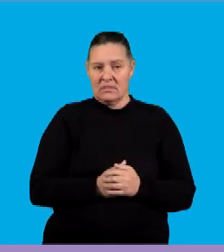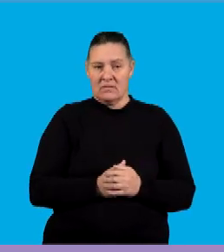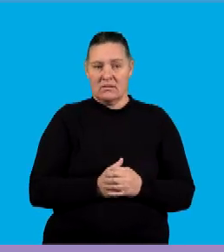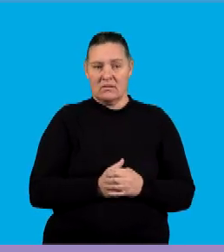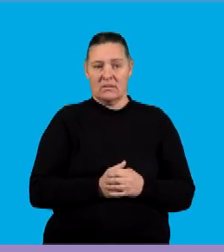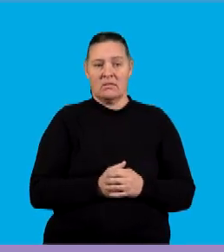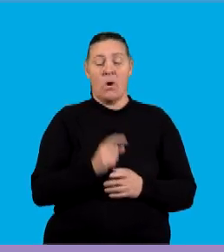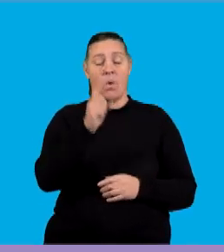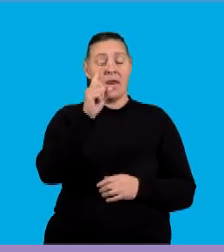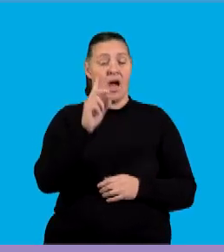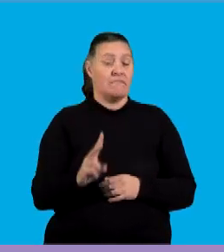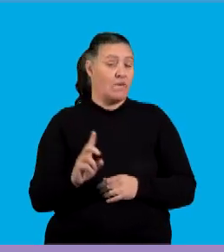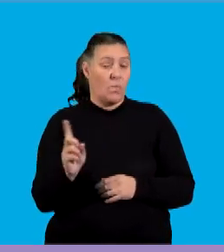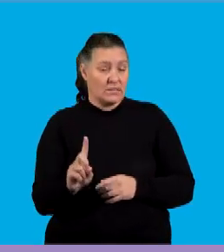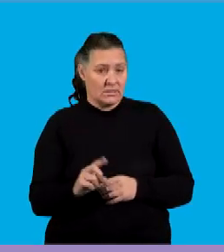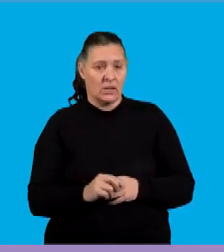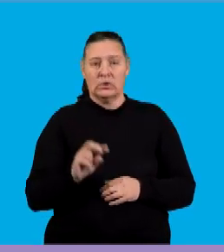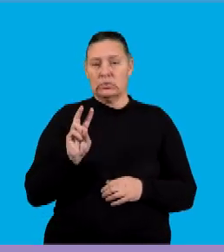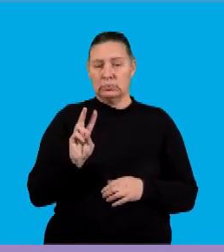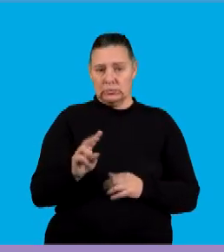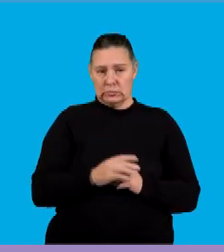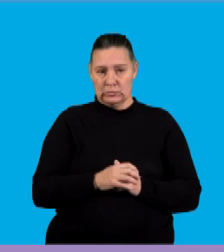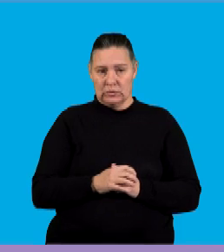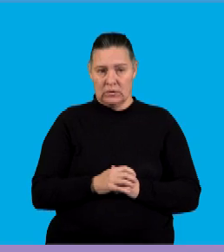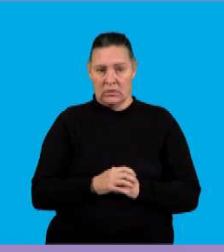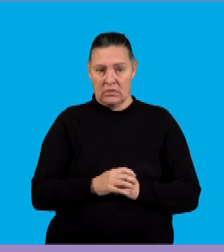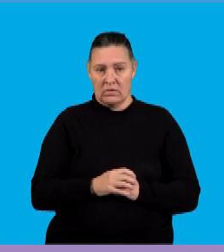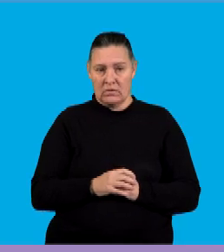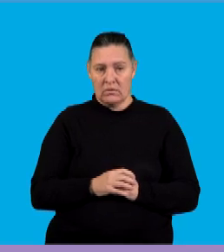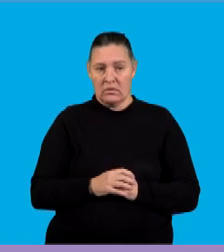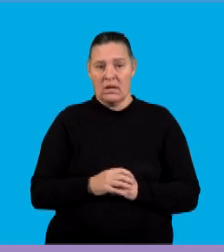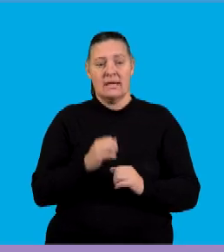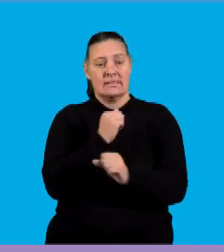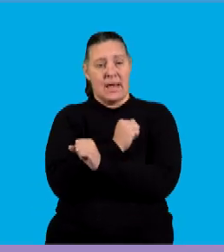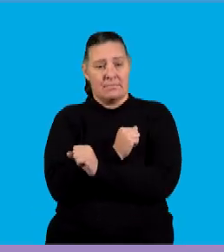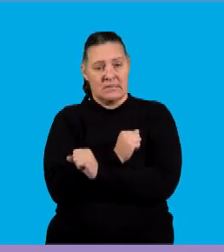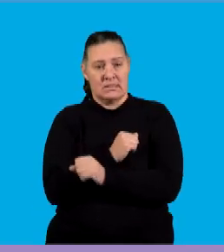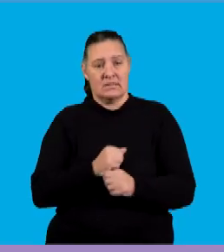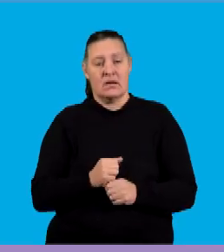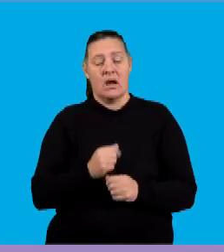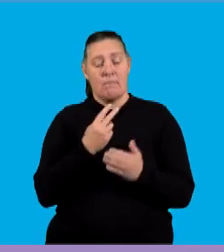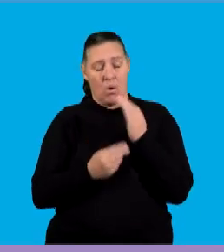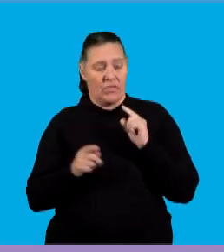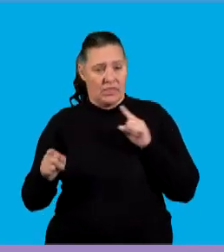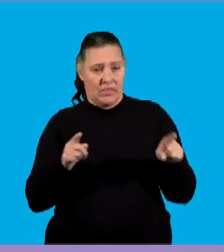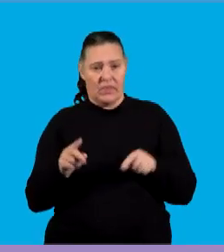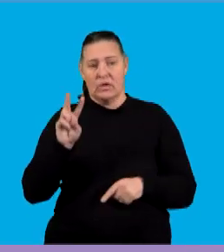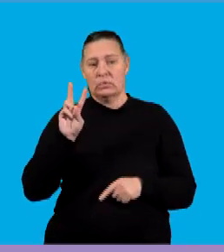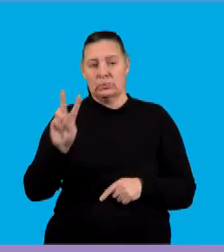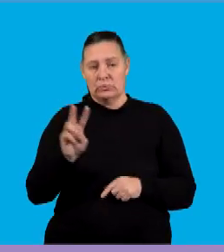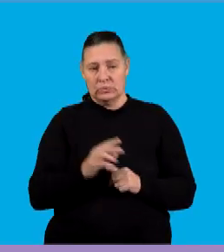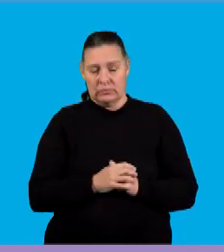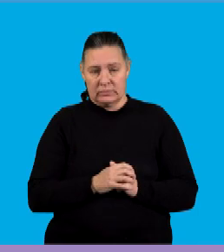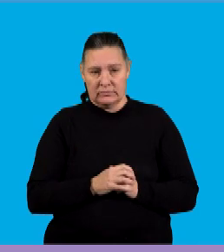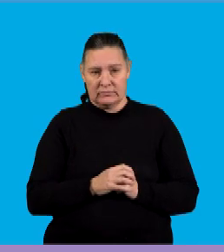now multiply both sides by 2. And when we